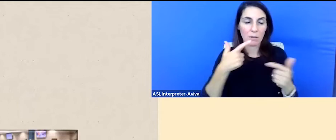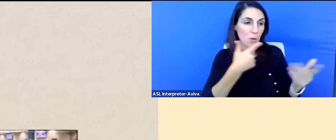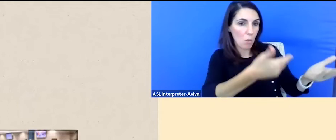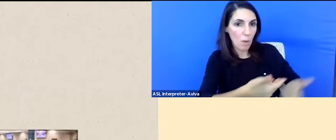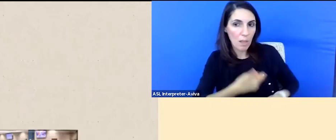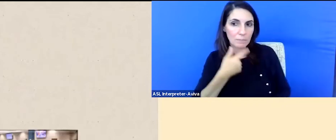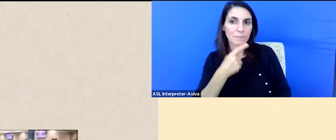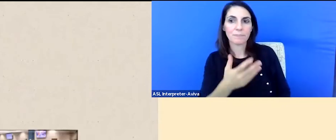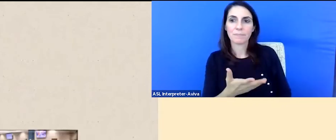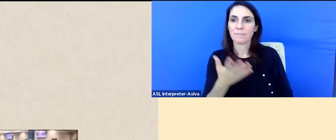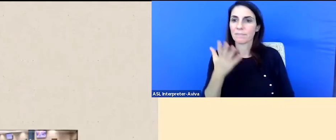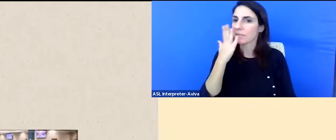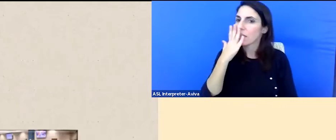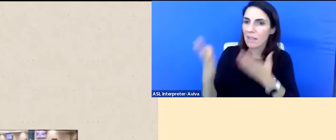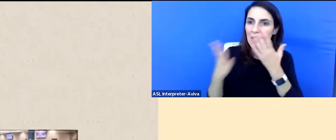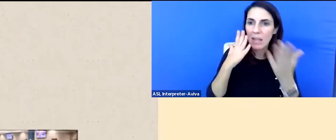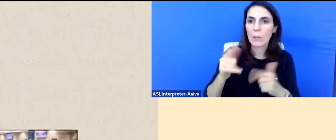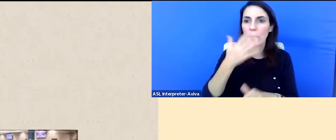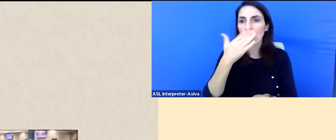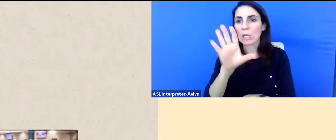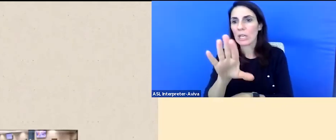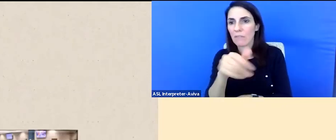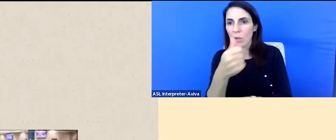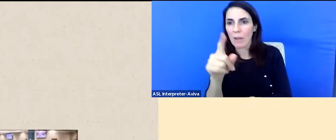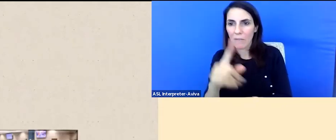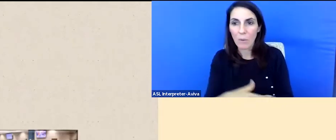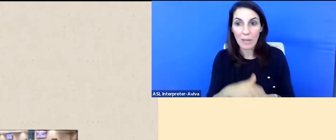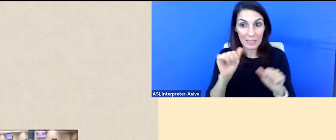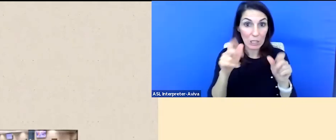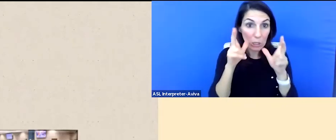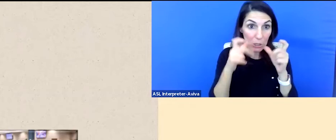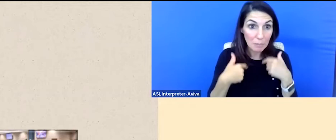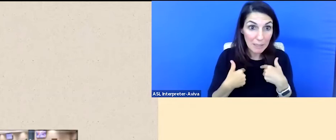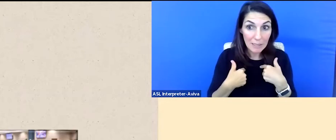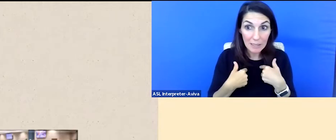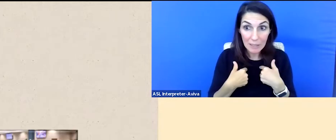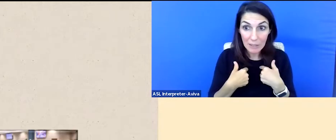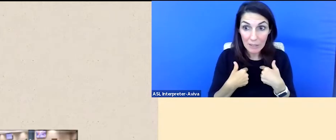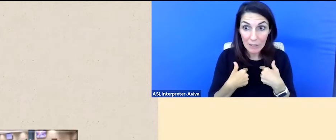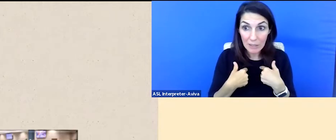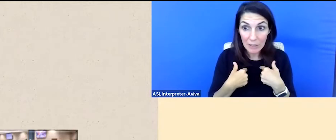you. And good afternoon to everyone. Can everyone hear me well?